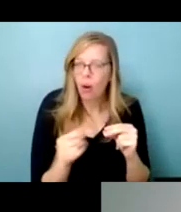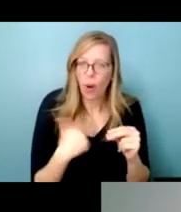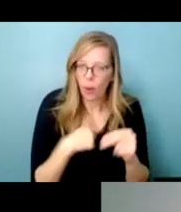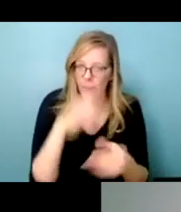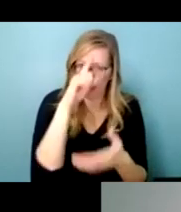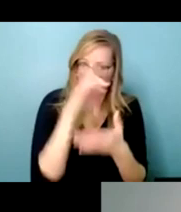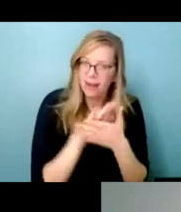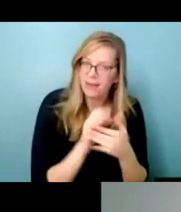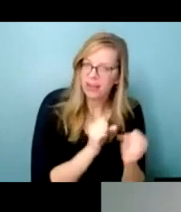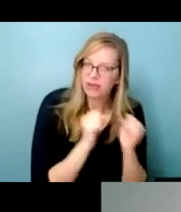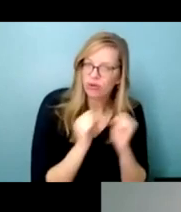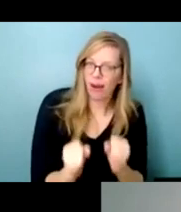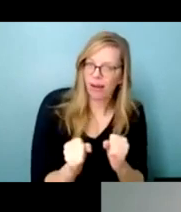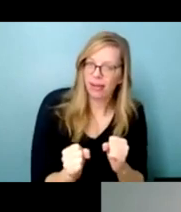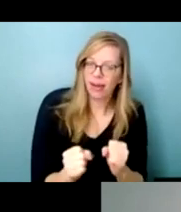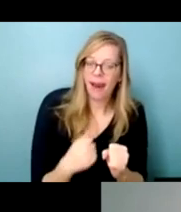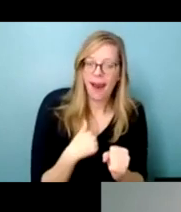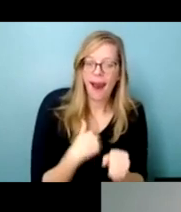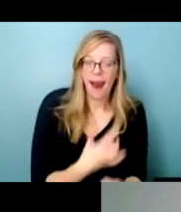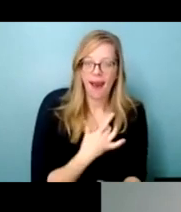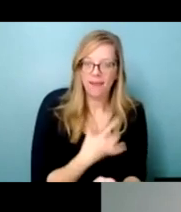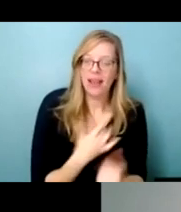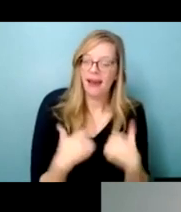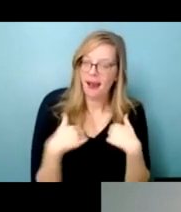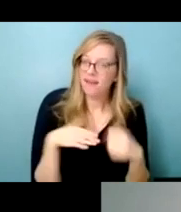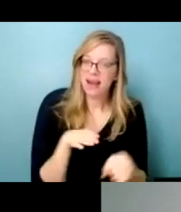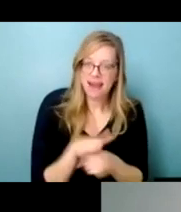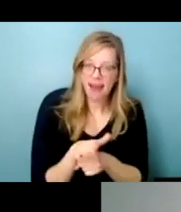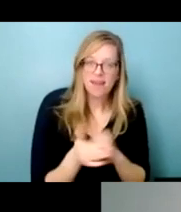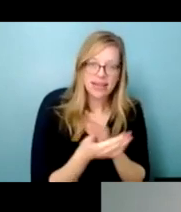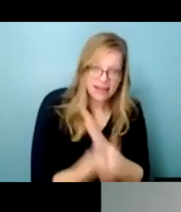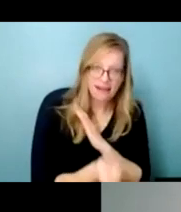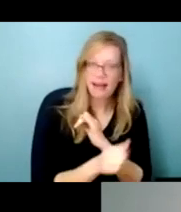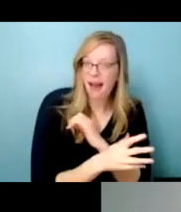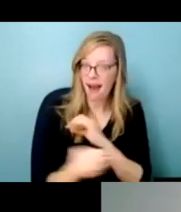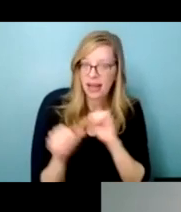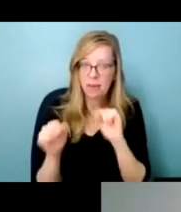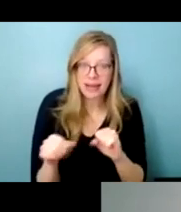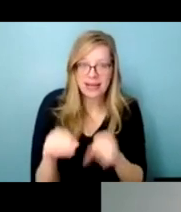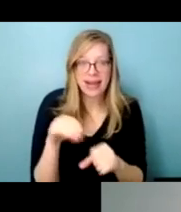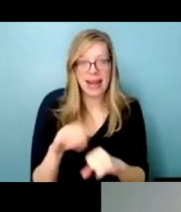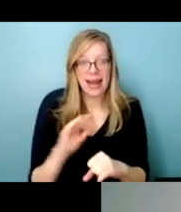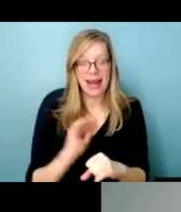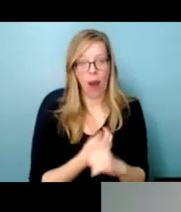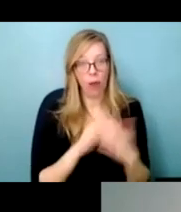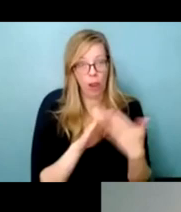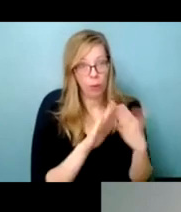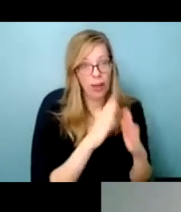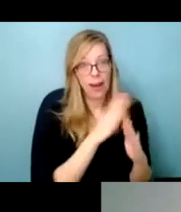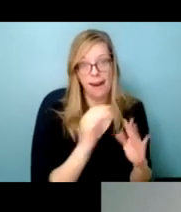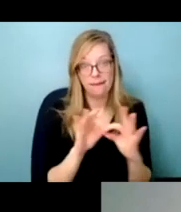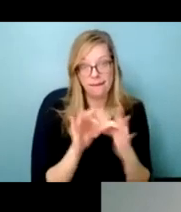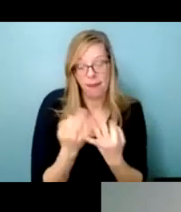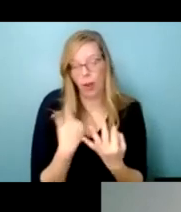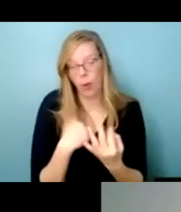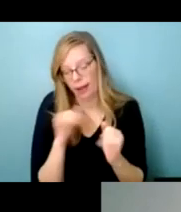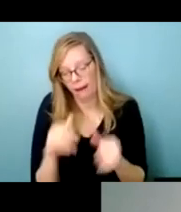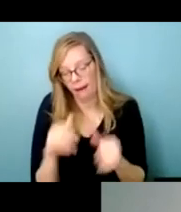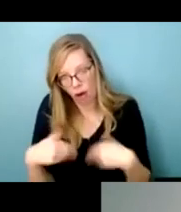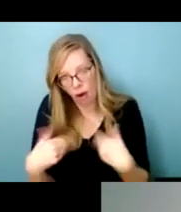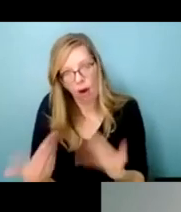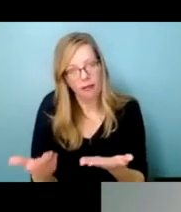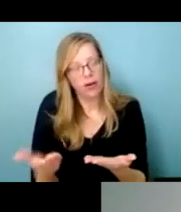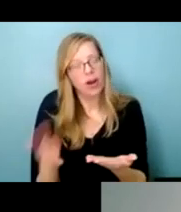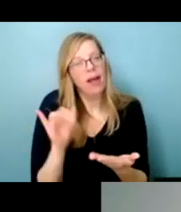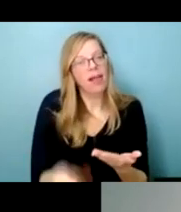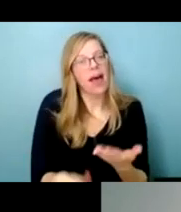so I believe that we have enough skills and capacity in our communities and in our families that we can offer supports and skills that